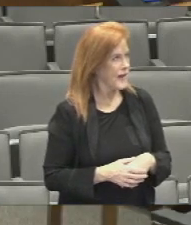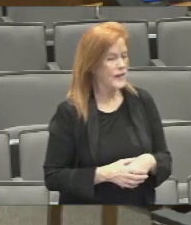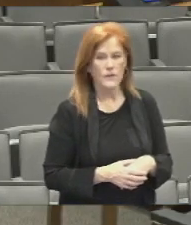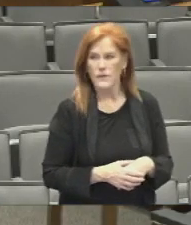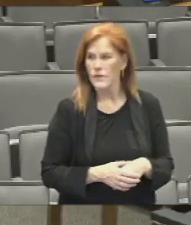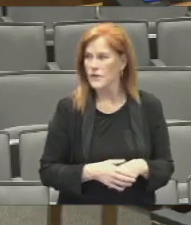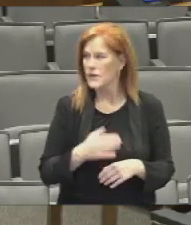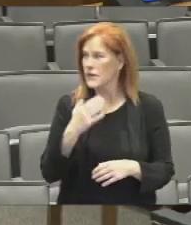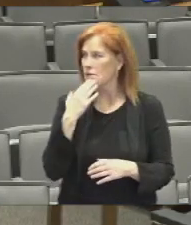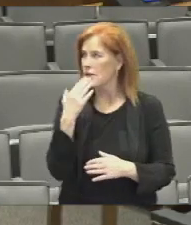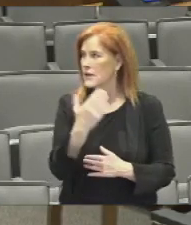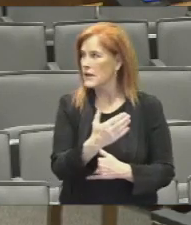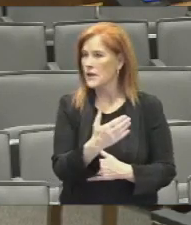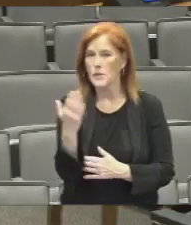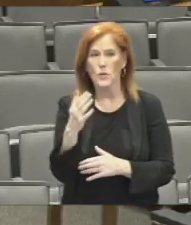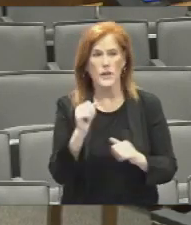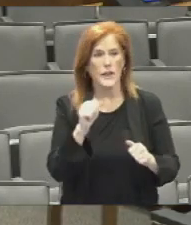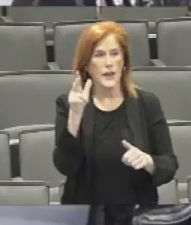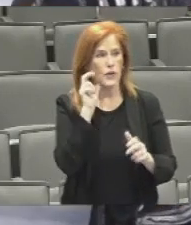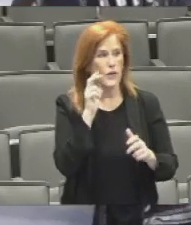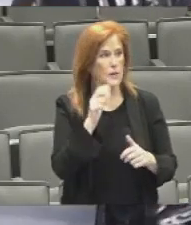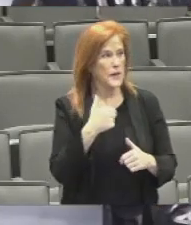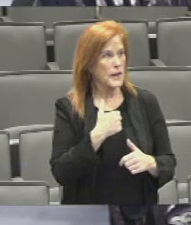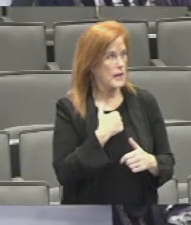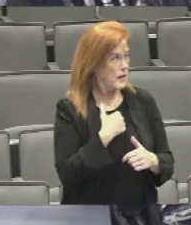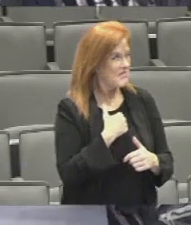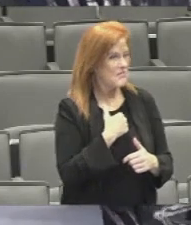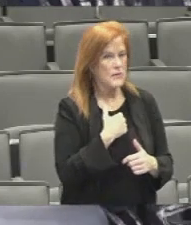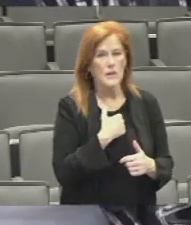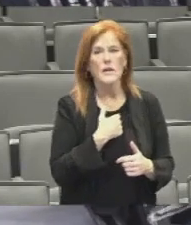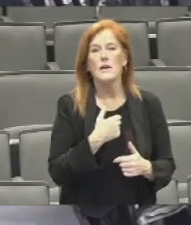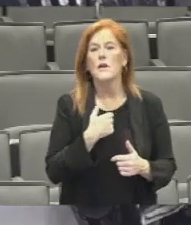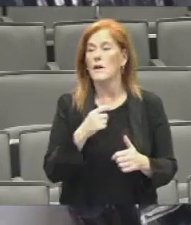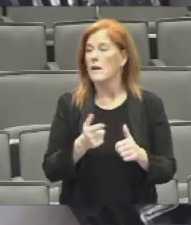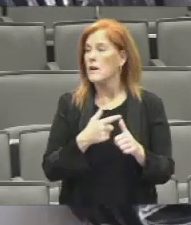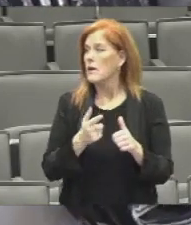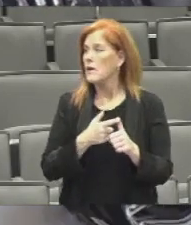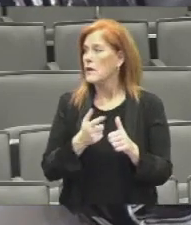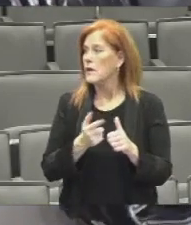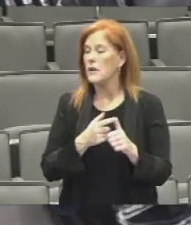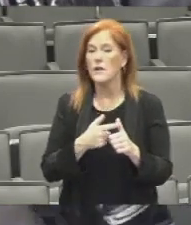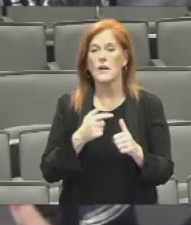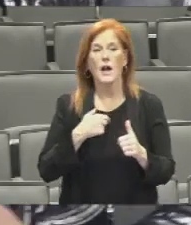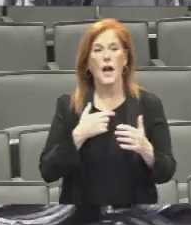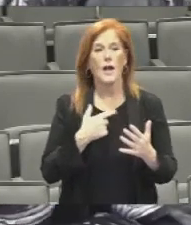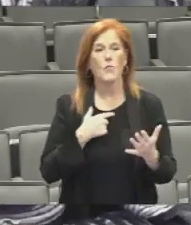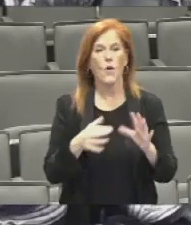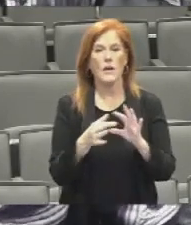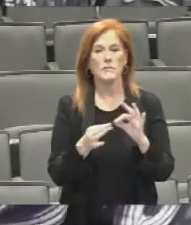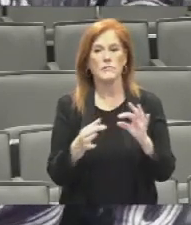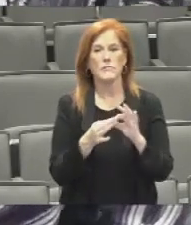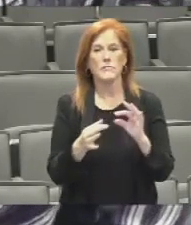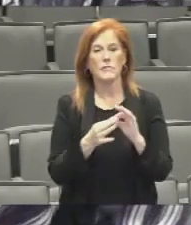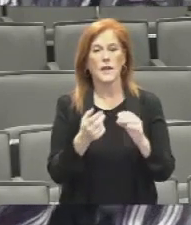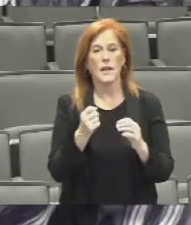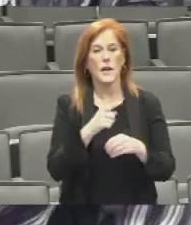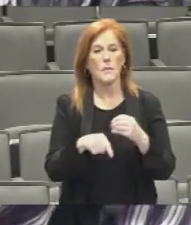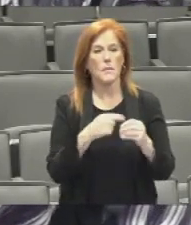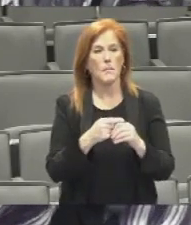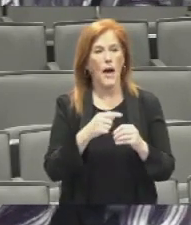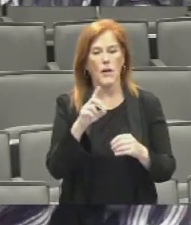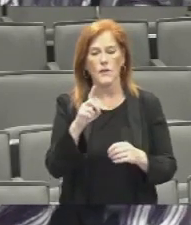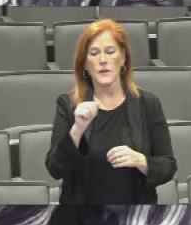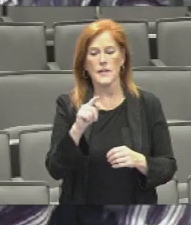Good morning, board members. Can you hear me? I guess so. So first of all, I would like to talk to you a little bit about the data